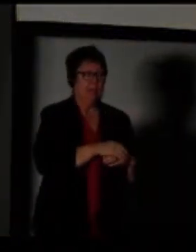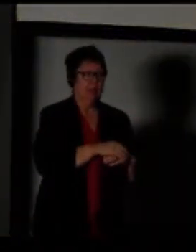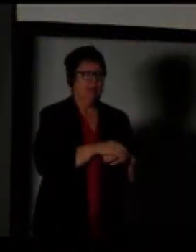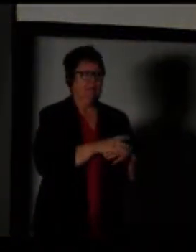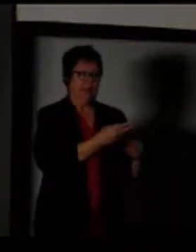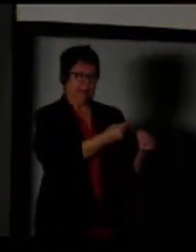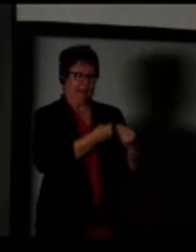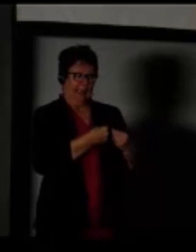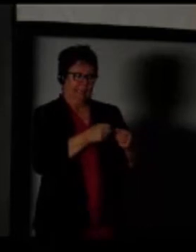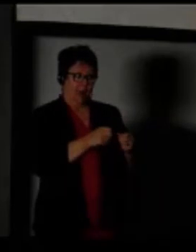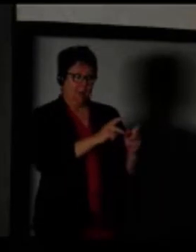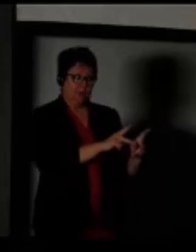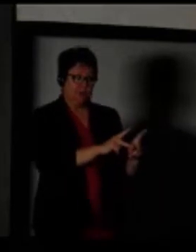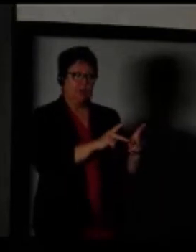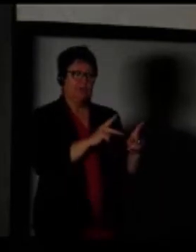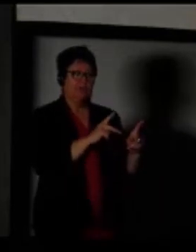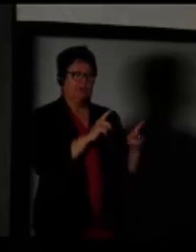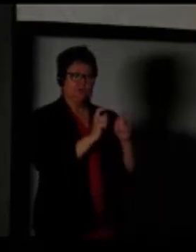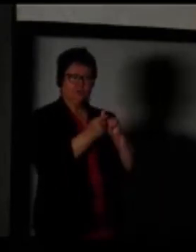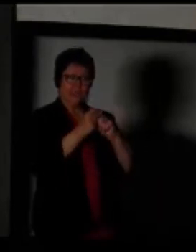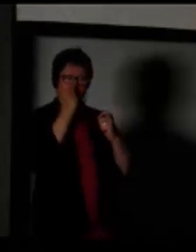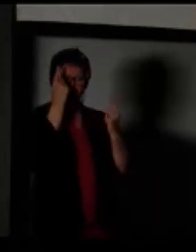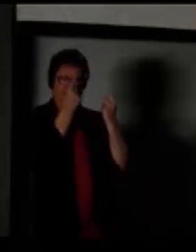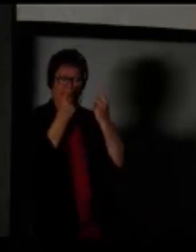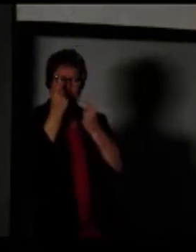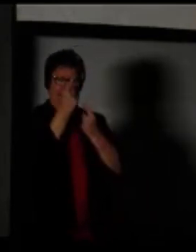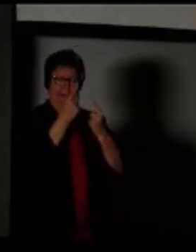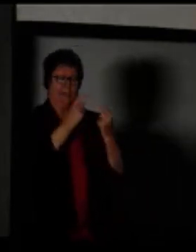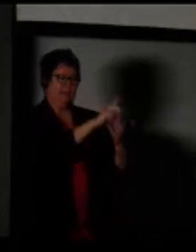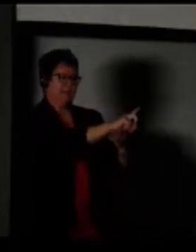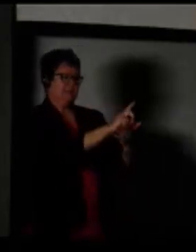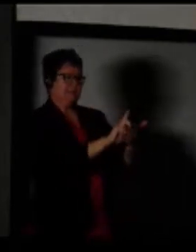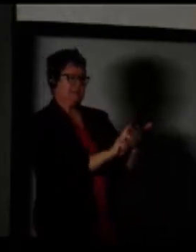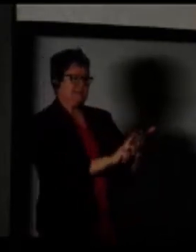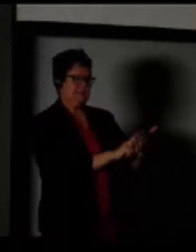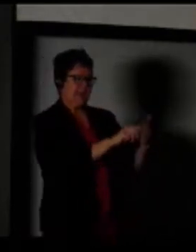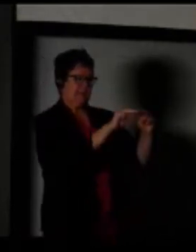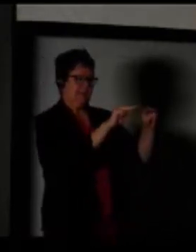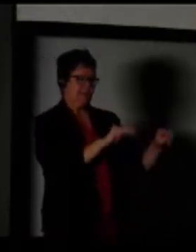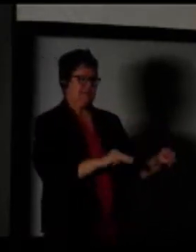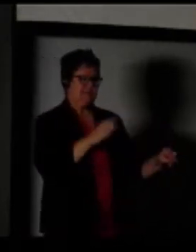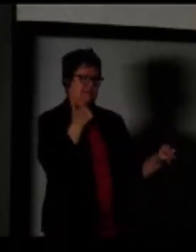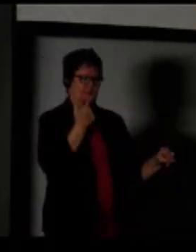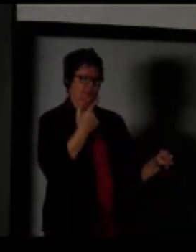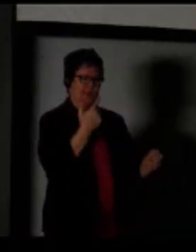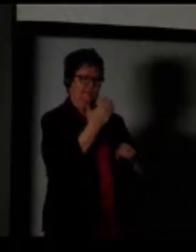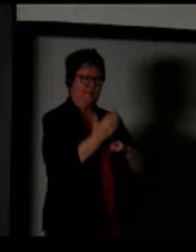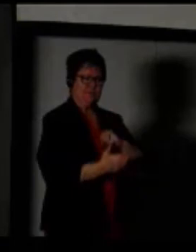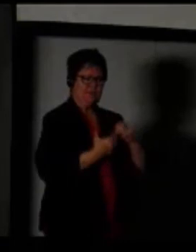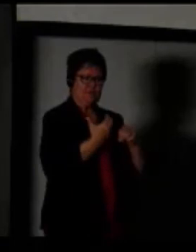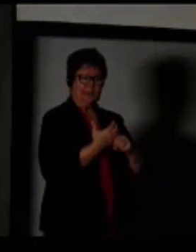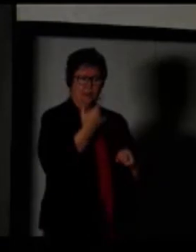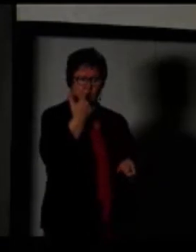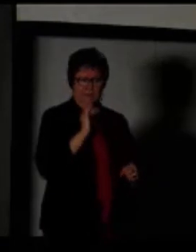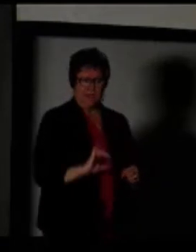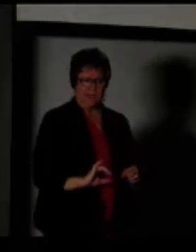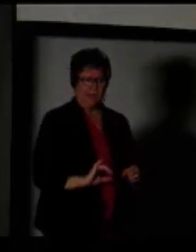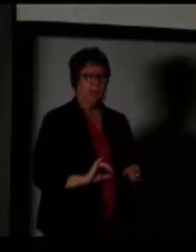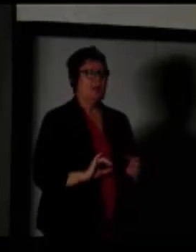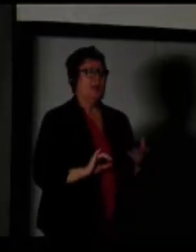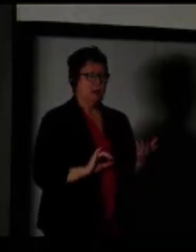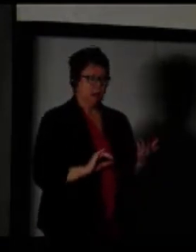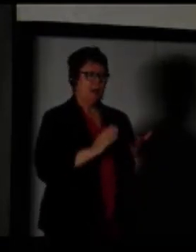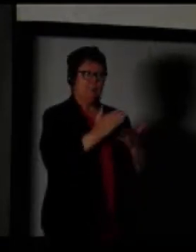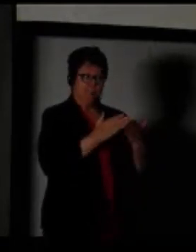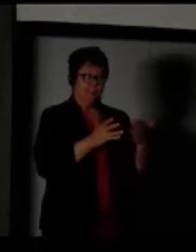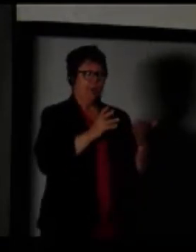which gave us the opportunity to rethink what a design museum of the 21st century is all about. And of course, very much a part